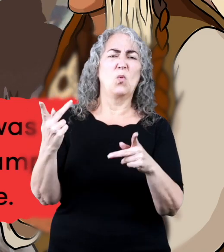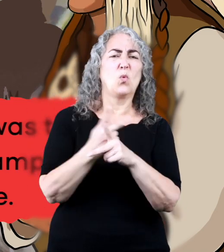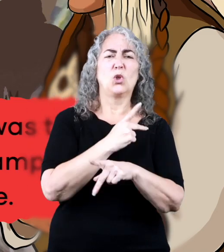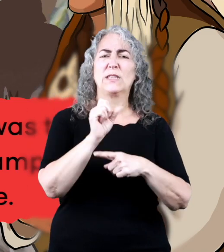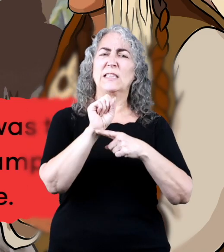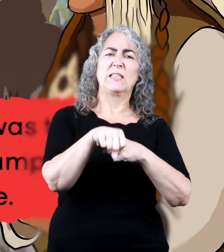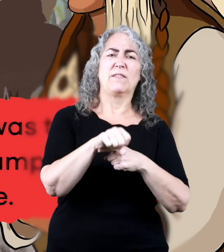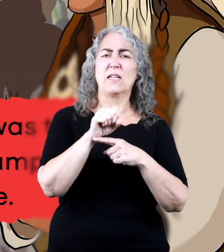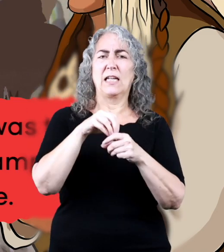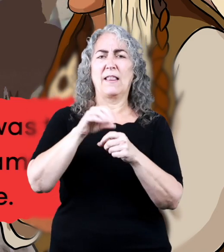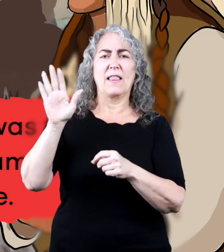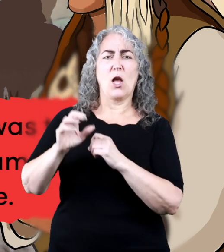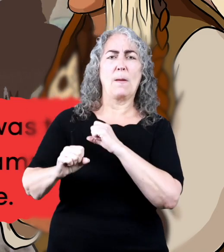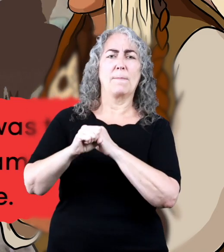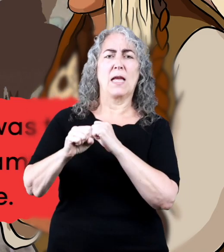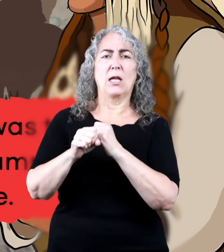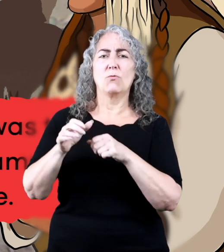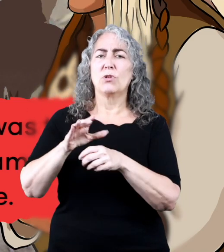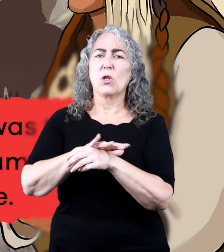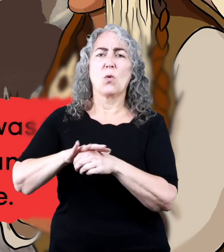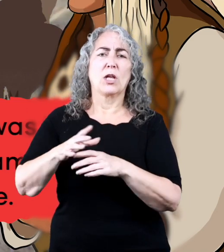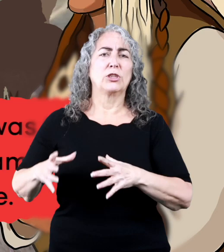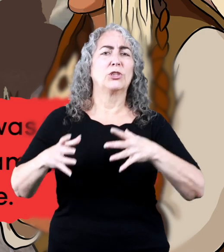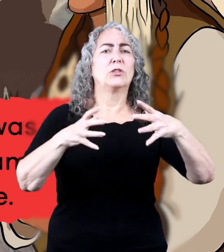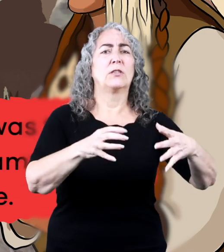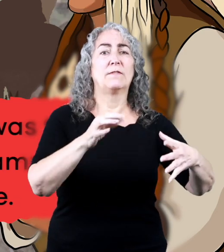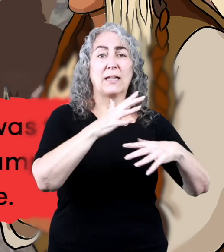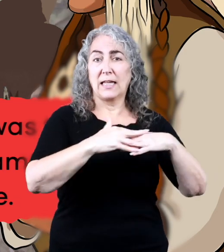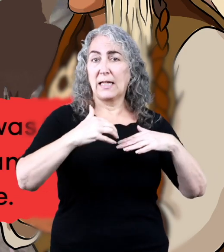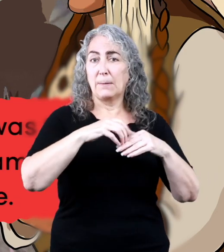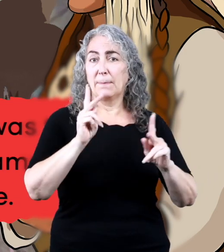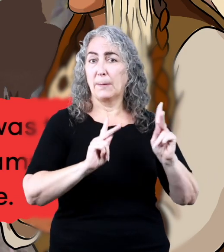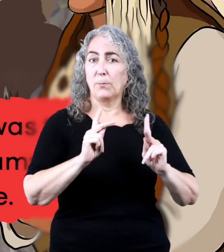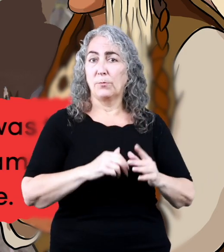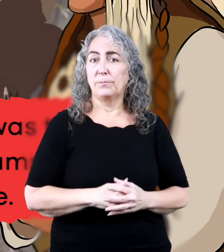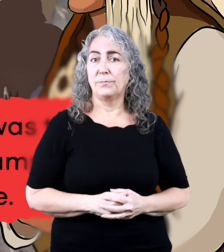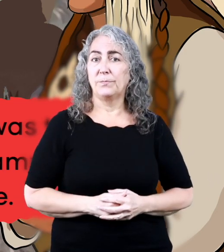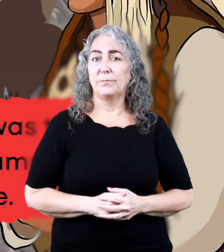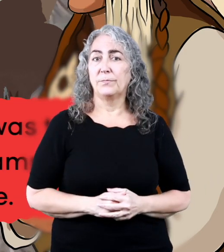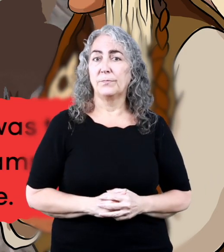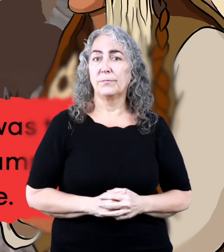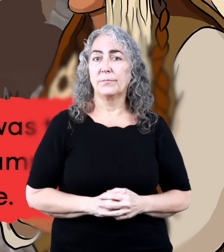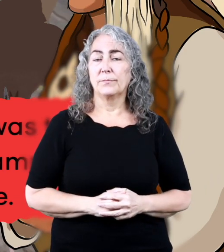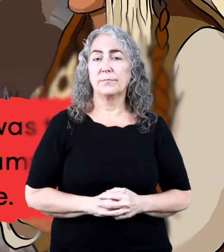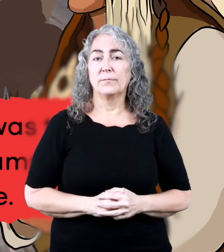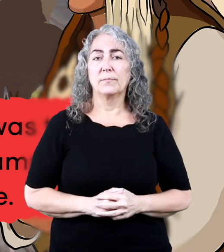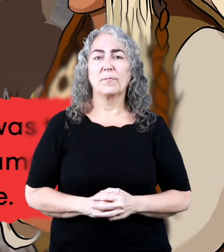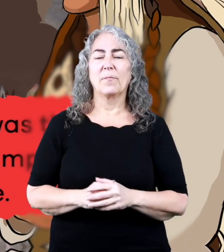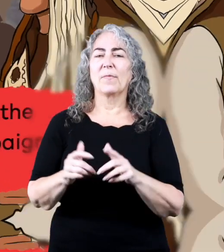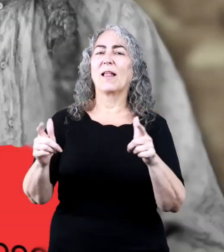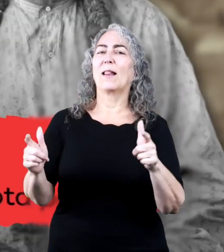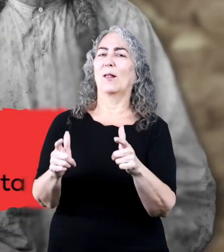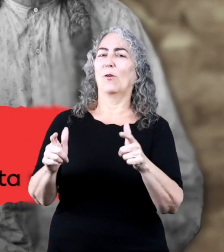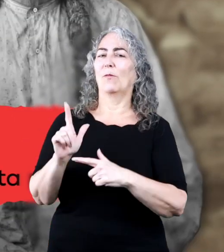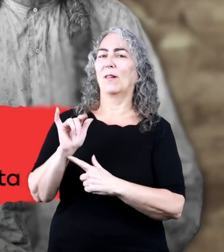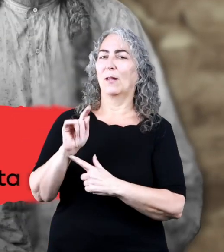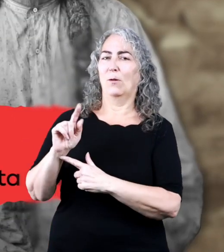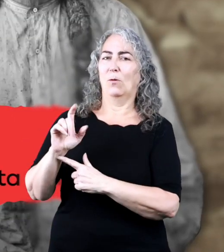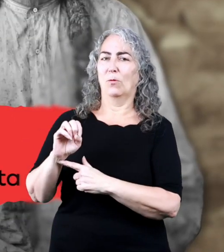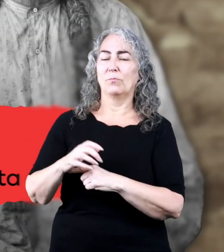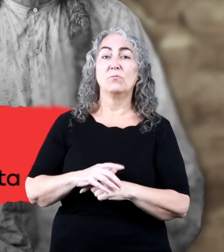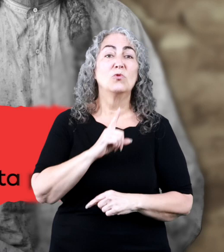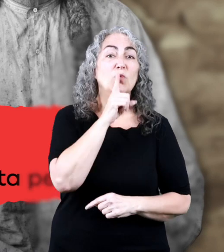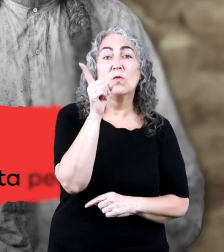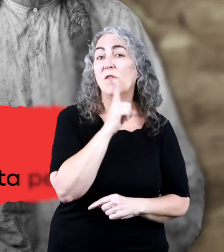defeat in their campaign to relocate indigenous people. Little.